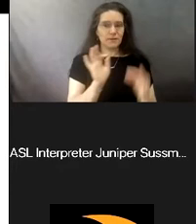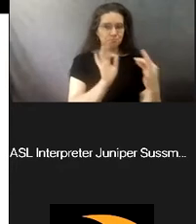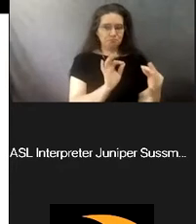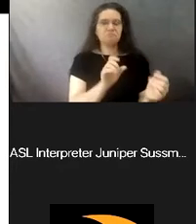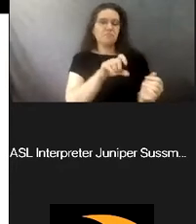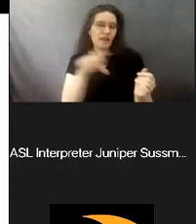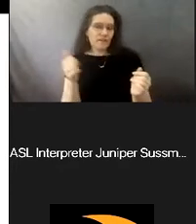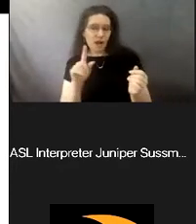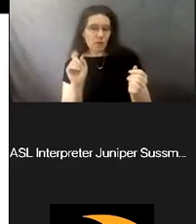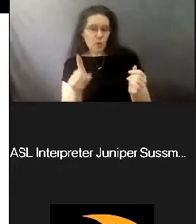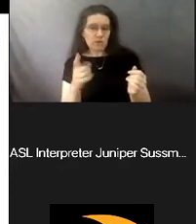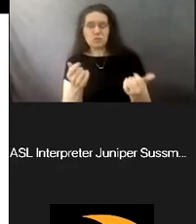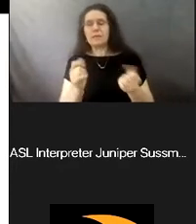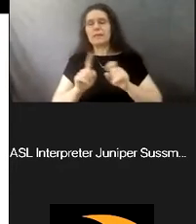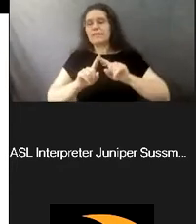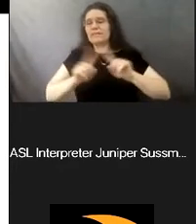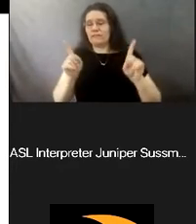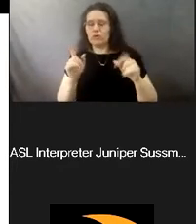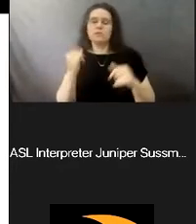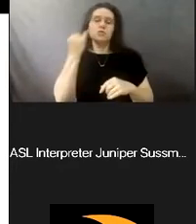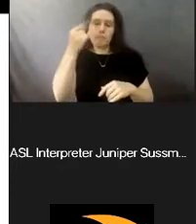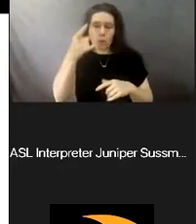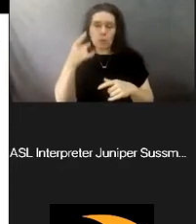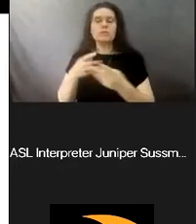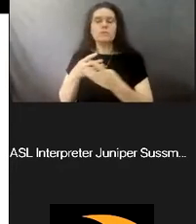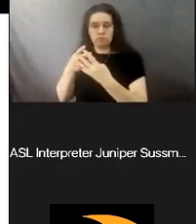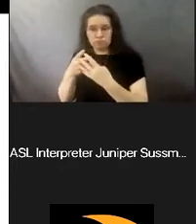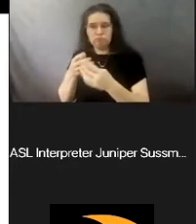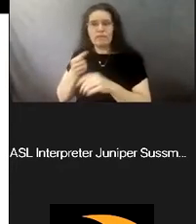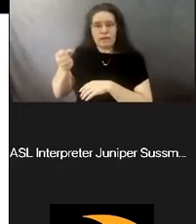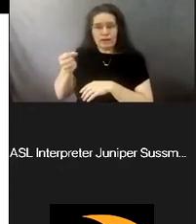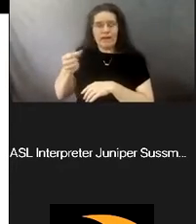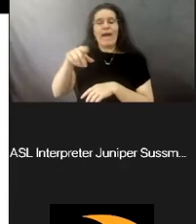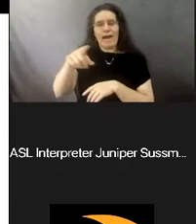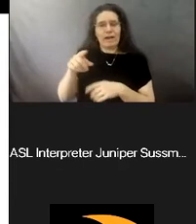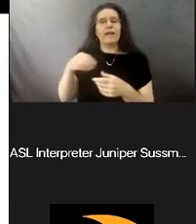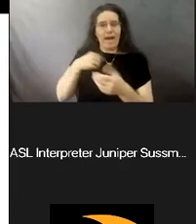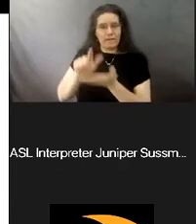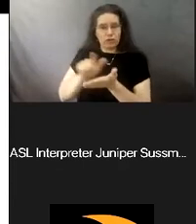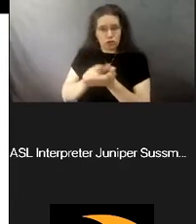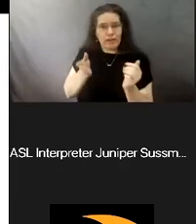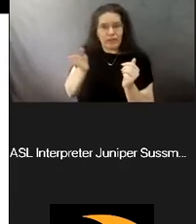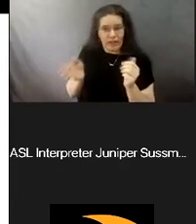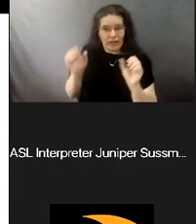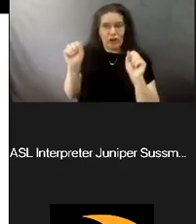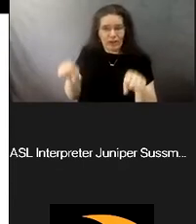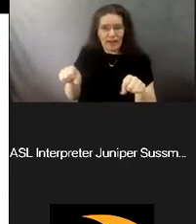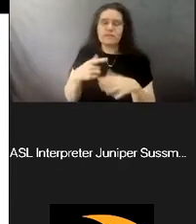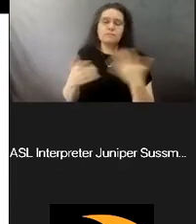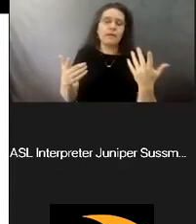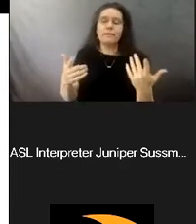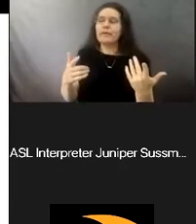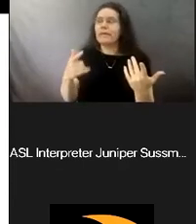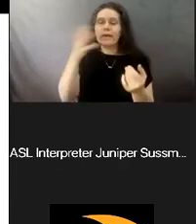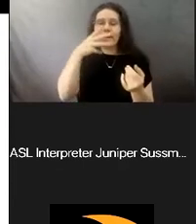does have an immigration attorney, but this has still happened. What can and maybe it's the immigration attorney